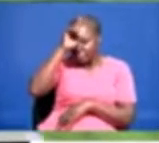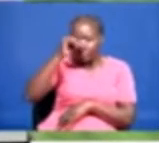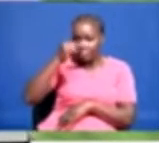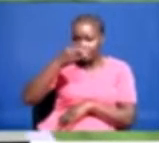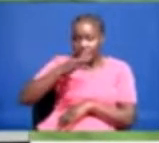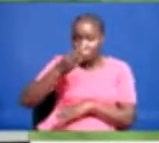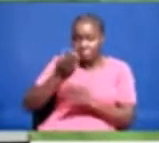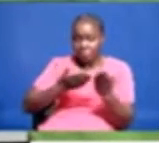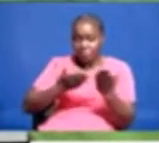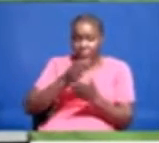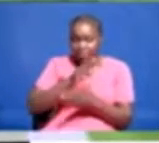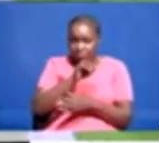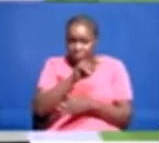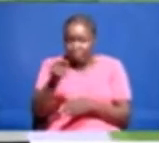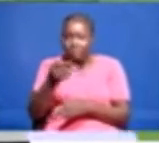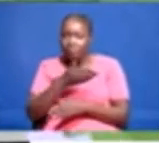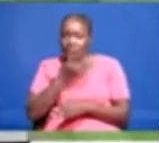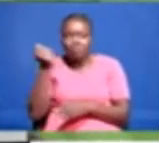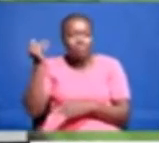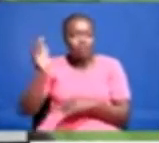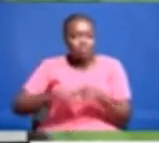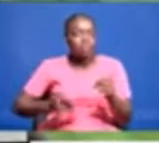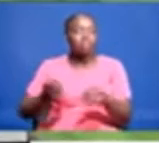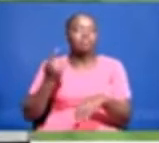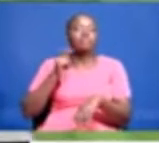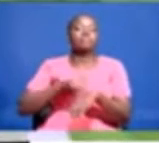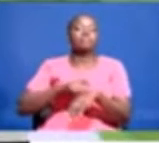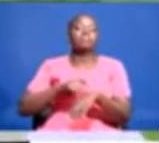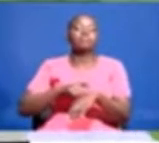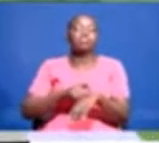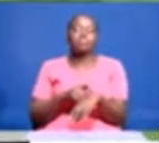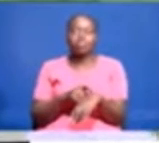serve them better than the last 5 years.